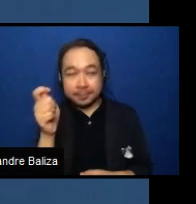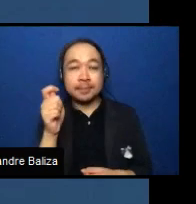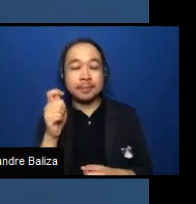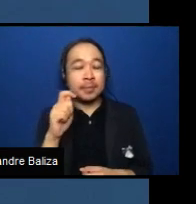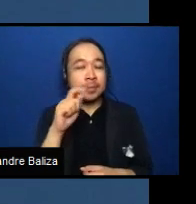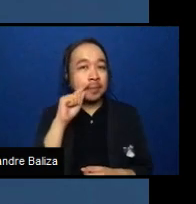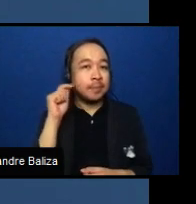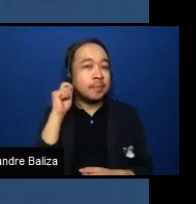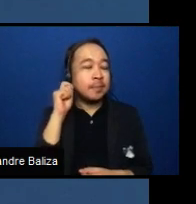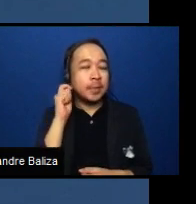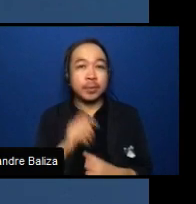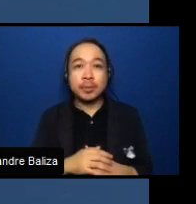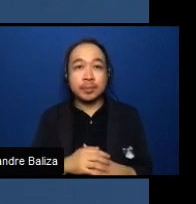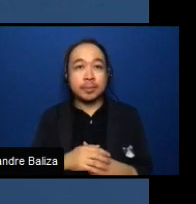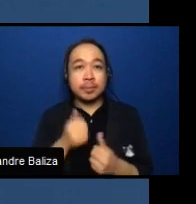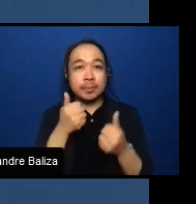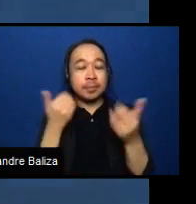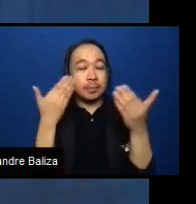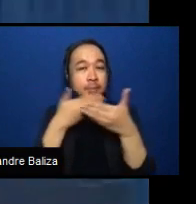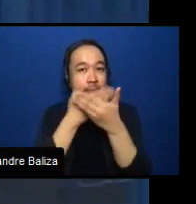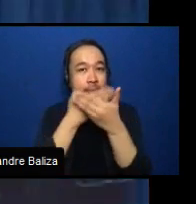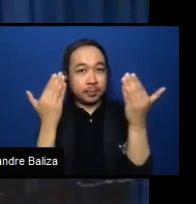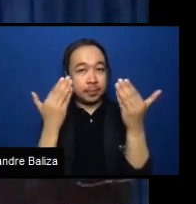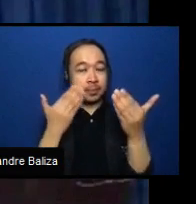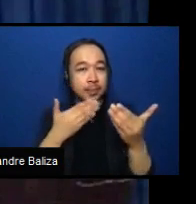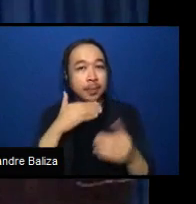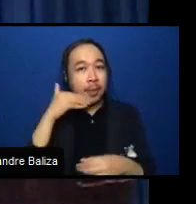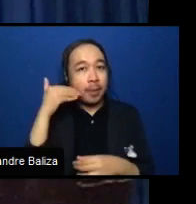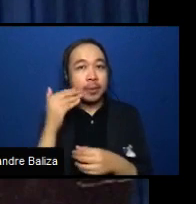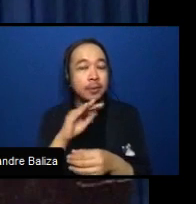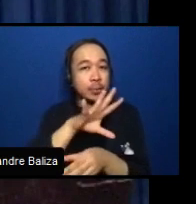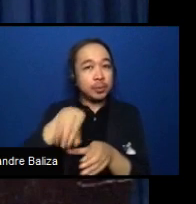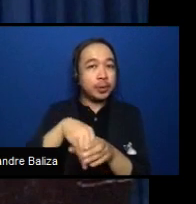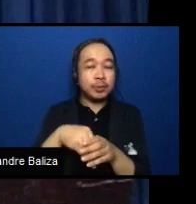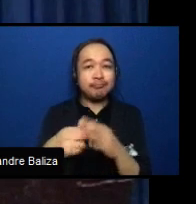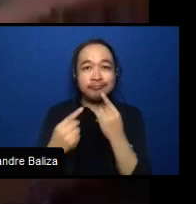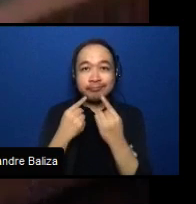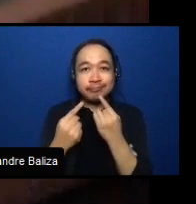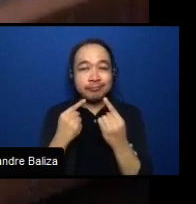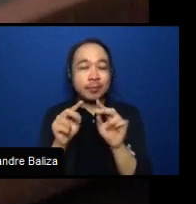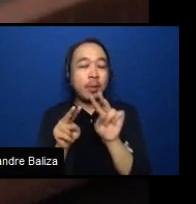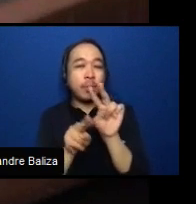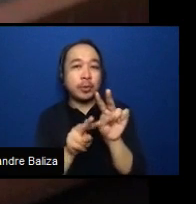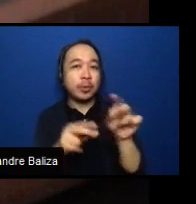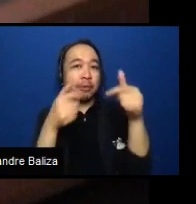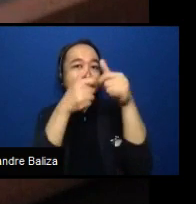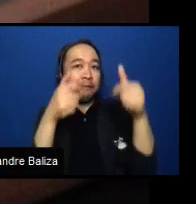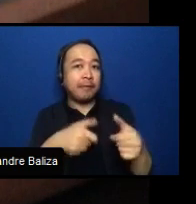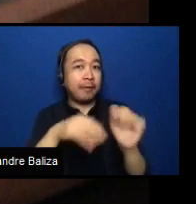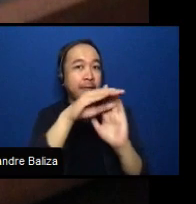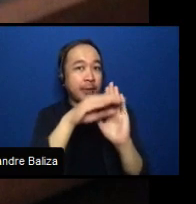good afternoon to all of you, and it is a pleasure to be able to join you for the discussion on the monitoring framework for the